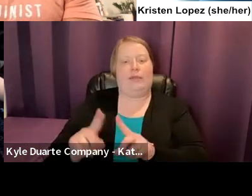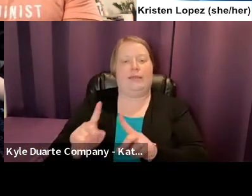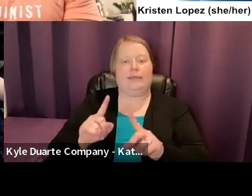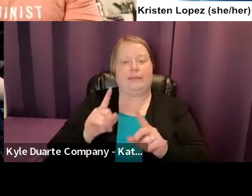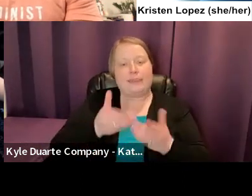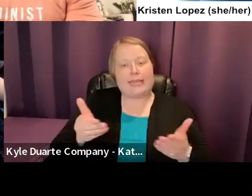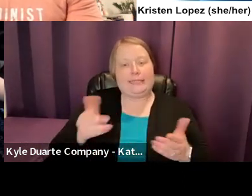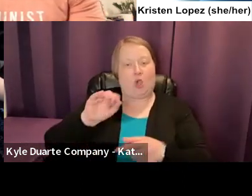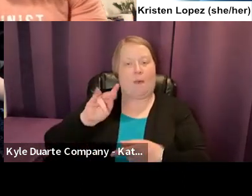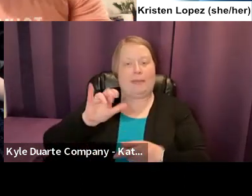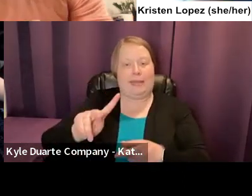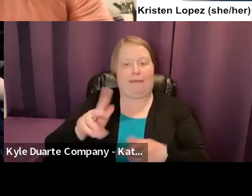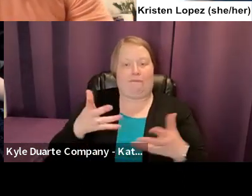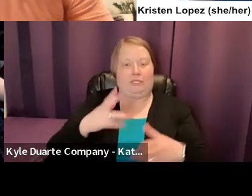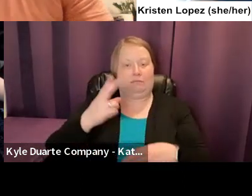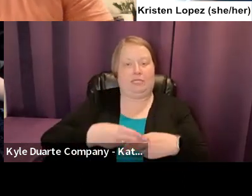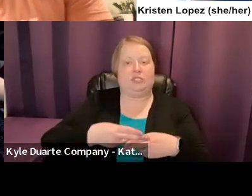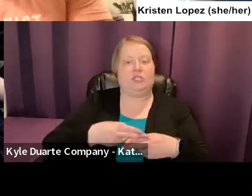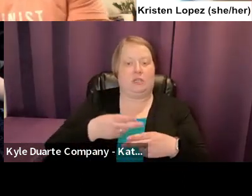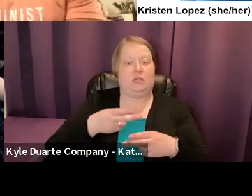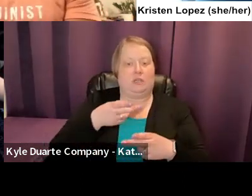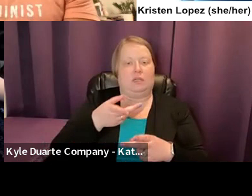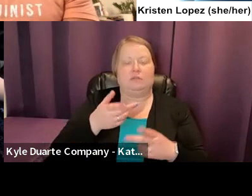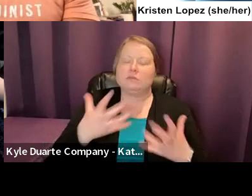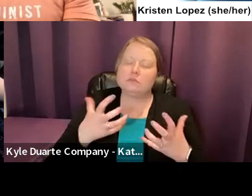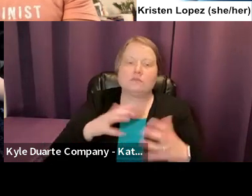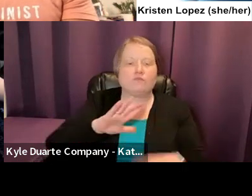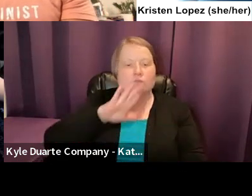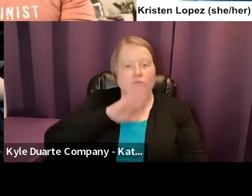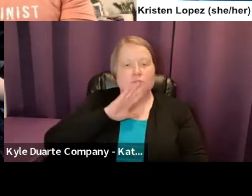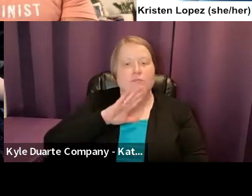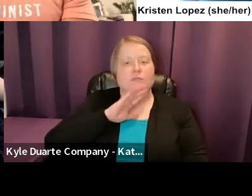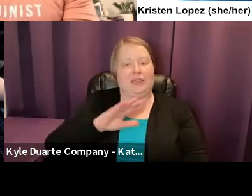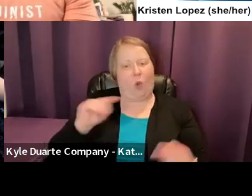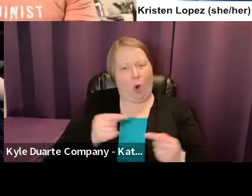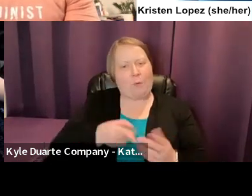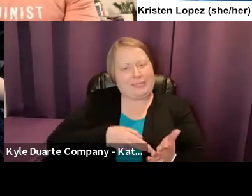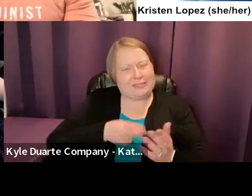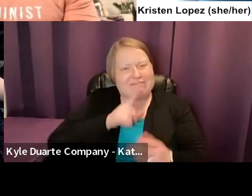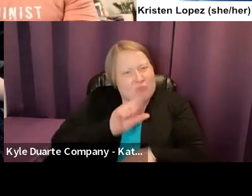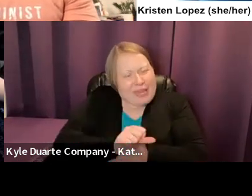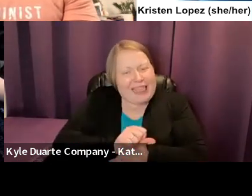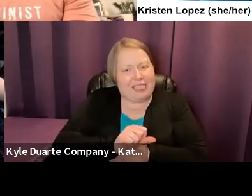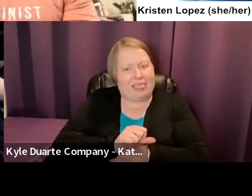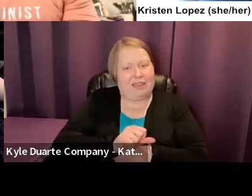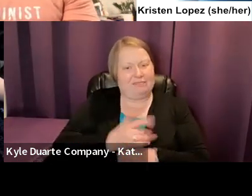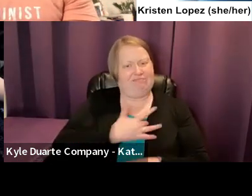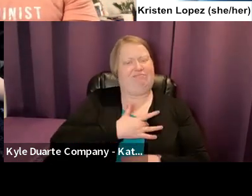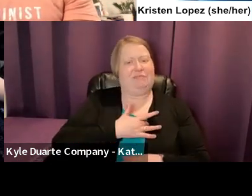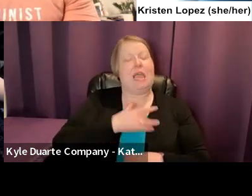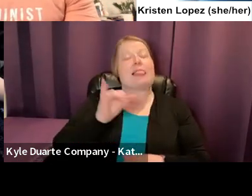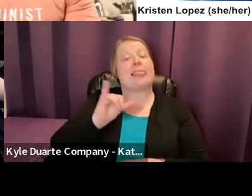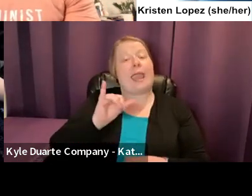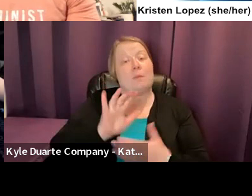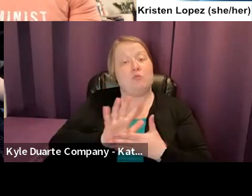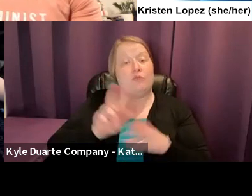know, things like Rain Man as an autistic person, right? And how that affects how people view me and my autism.